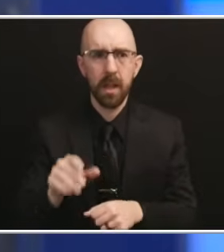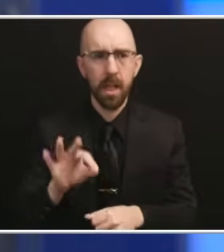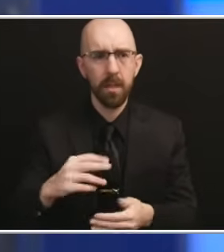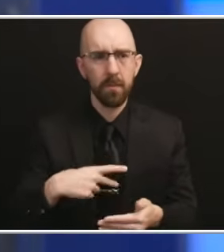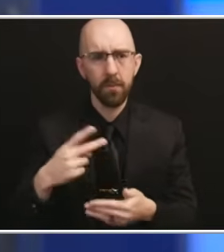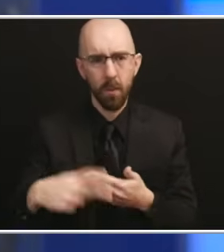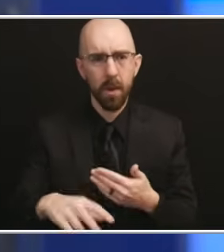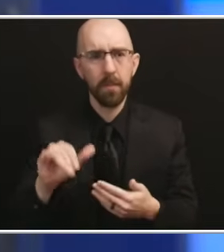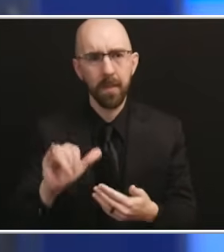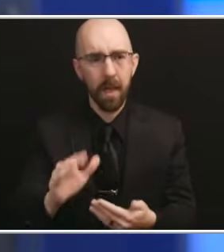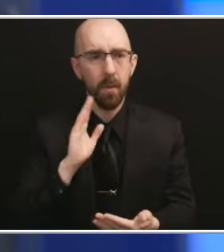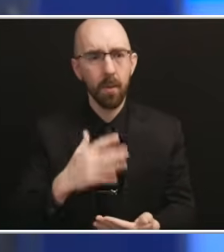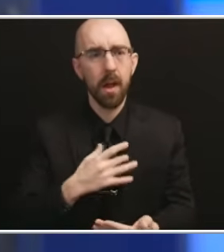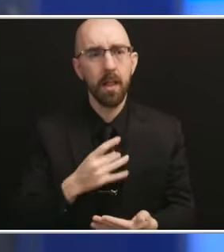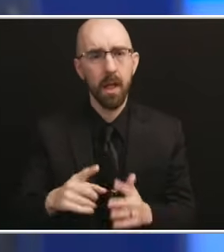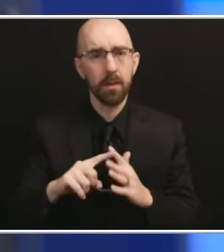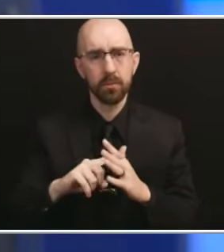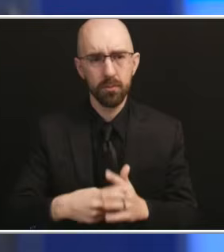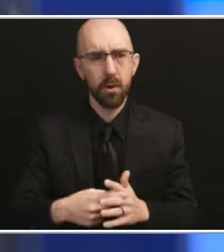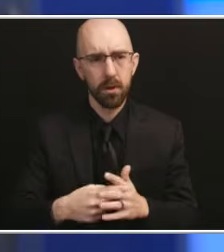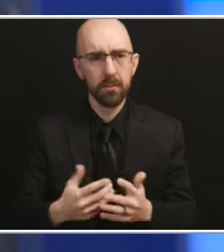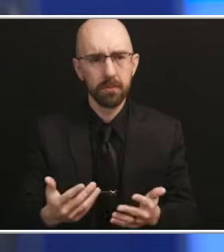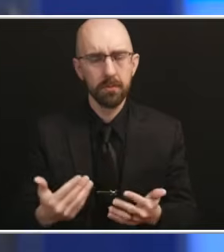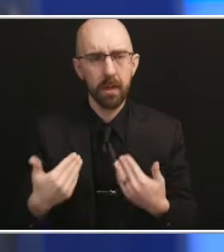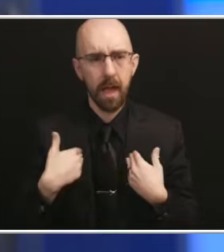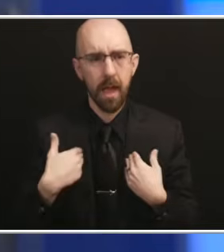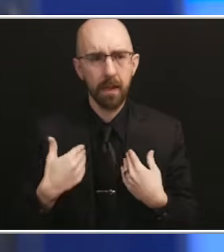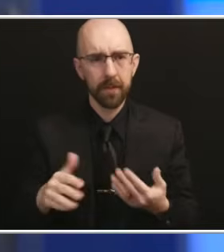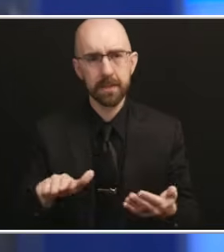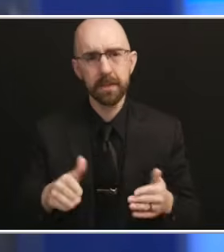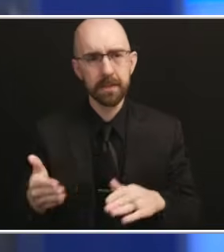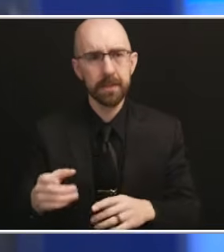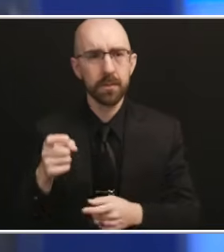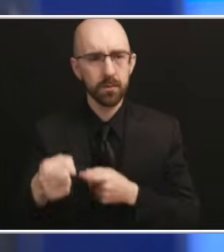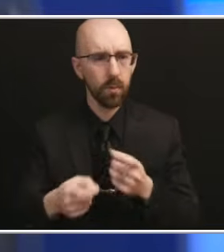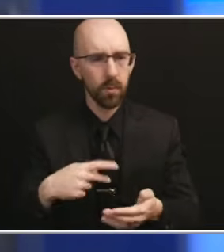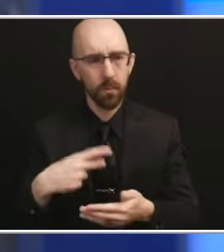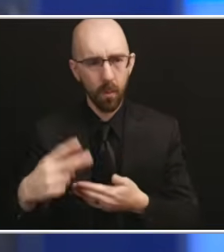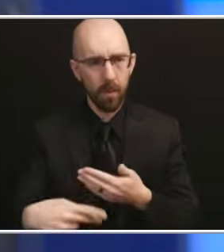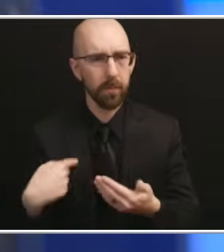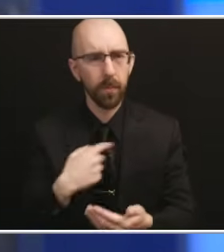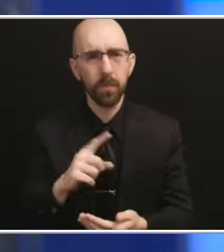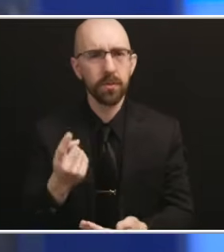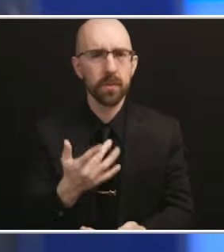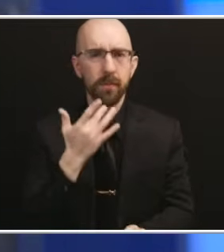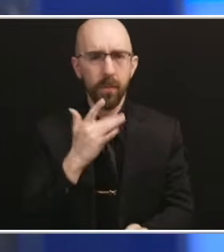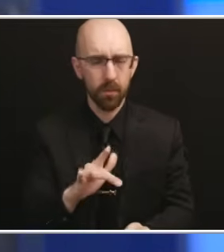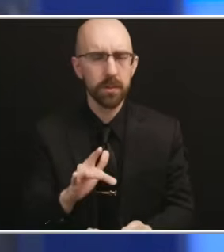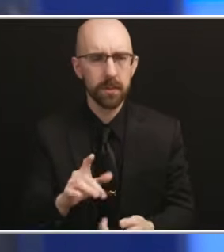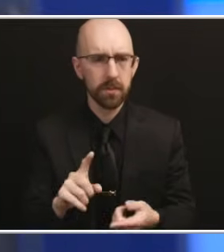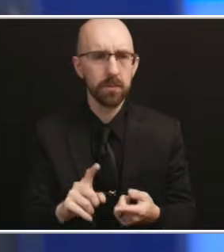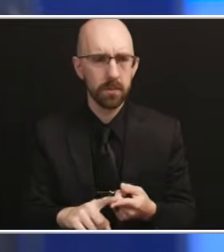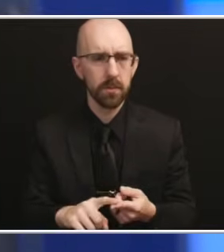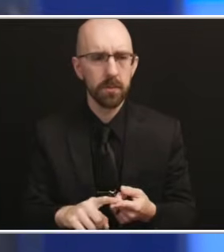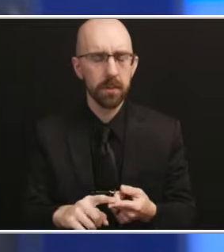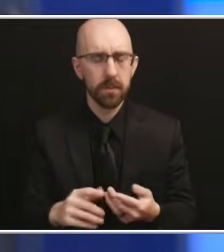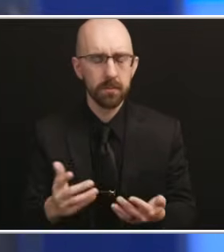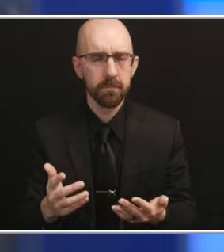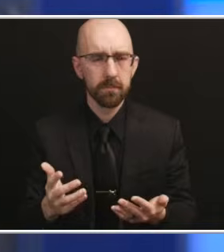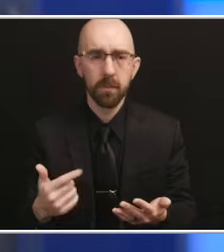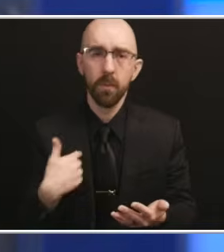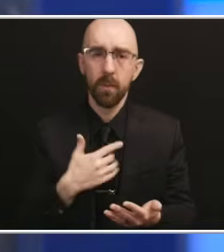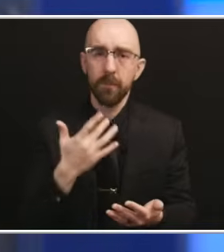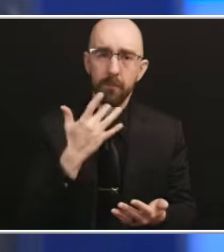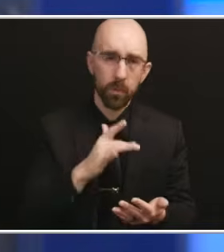would like to be started, that have deceased donor programs, and we were just very fortunate we were unfortunate at the same